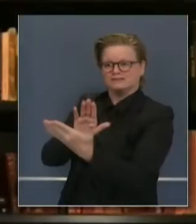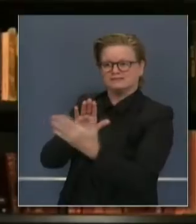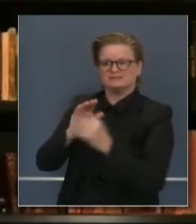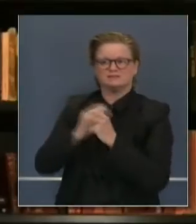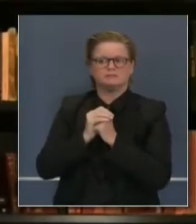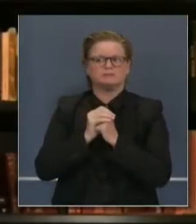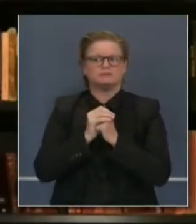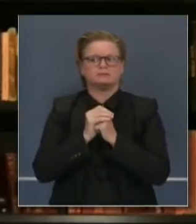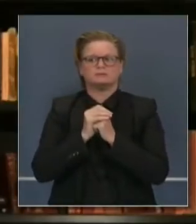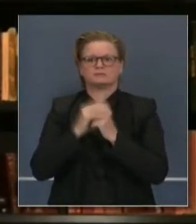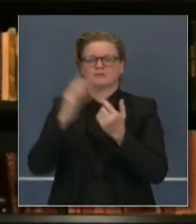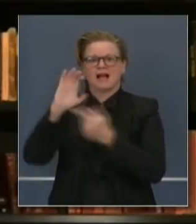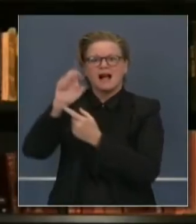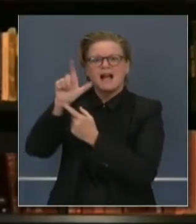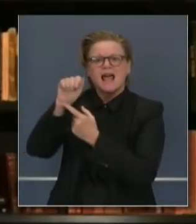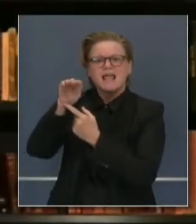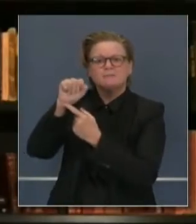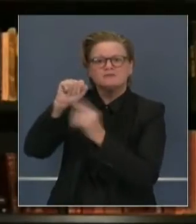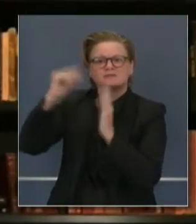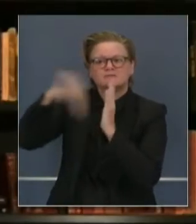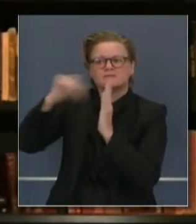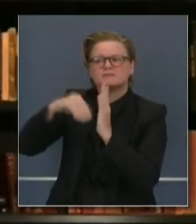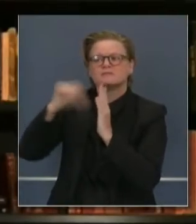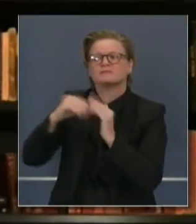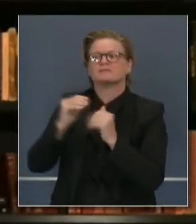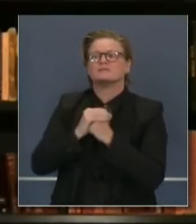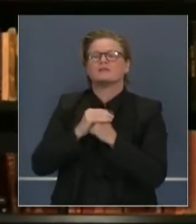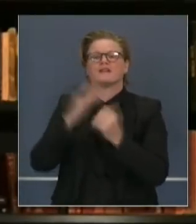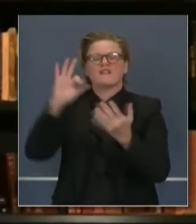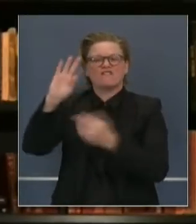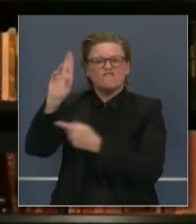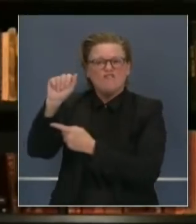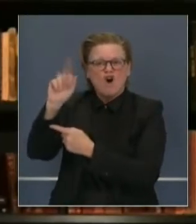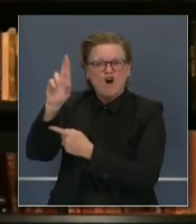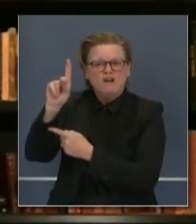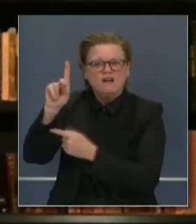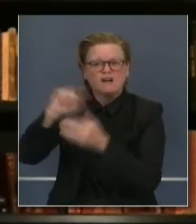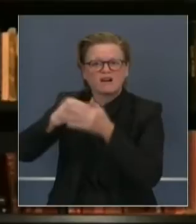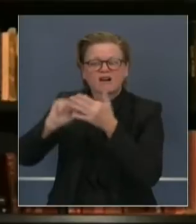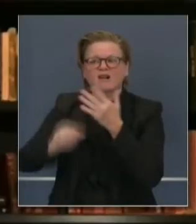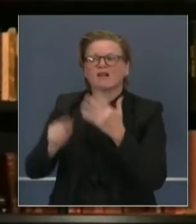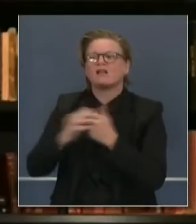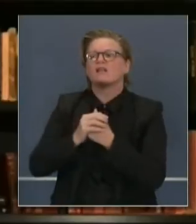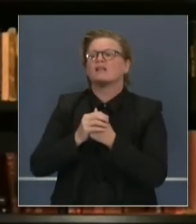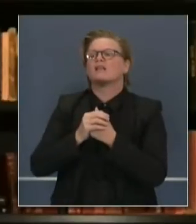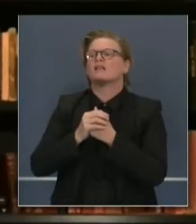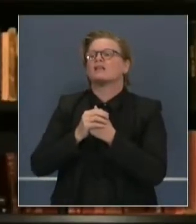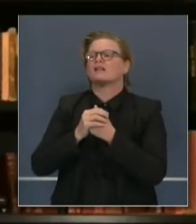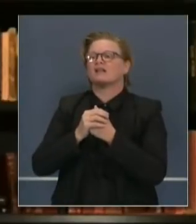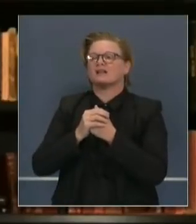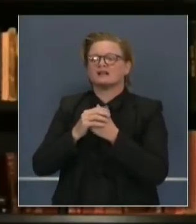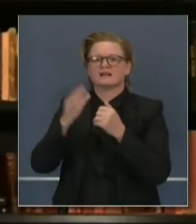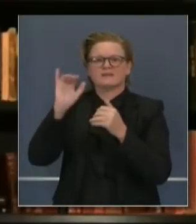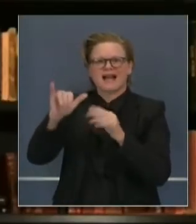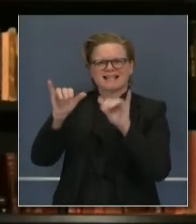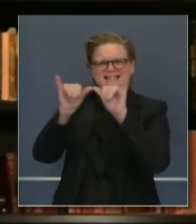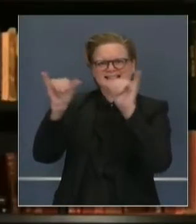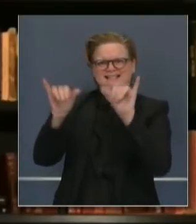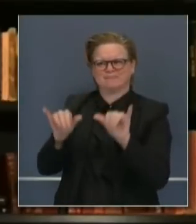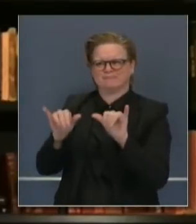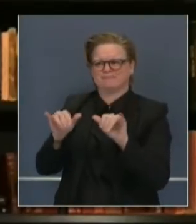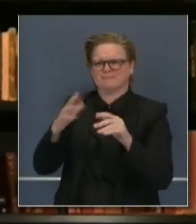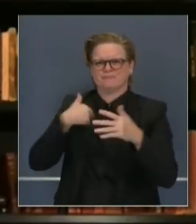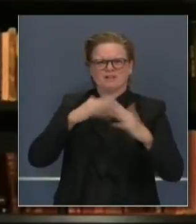door issues as it relates to fraud. That ID.me system is in place. It's been very, very